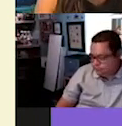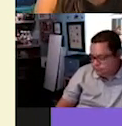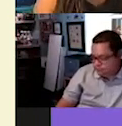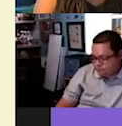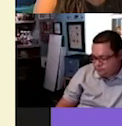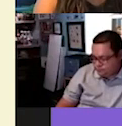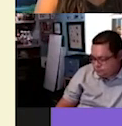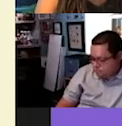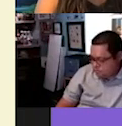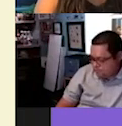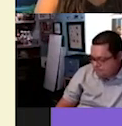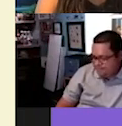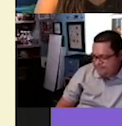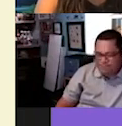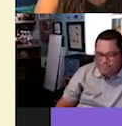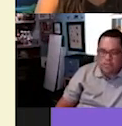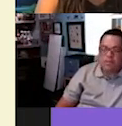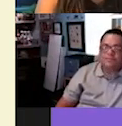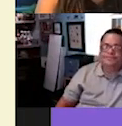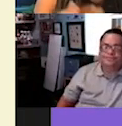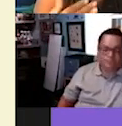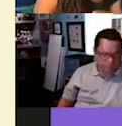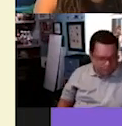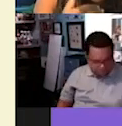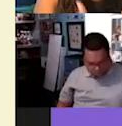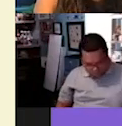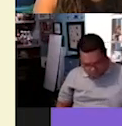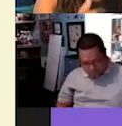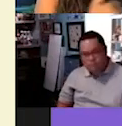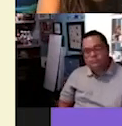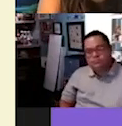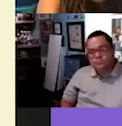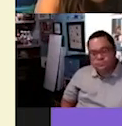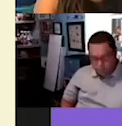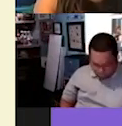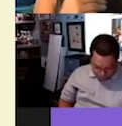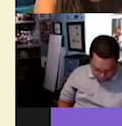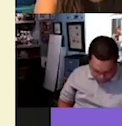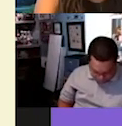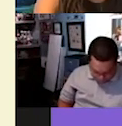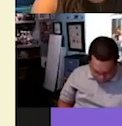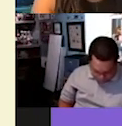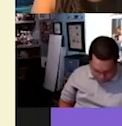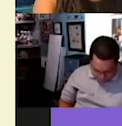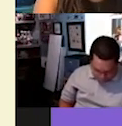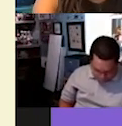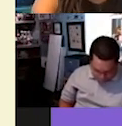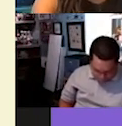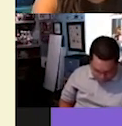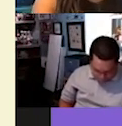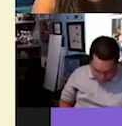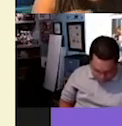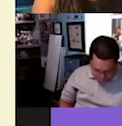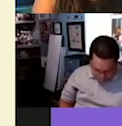recently found this other author, Ugarte. So I'm always looking to see, okay, what are the Caribbean scholars saying? What are African scholars? What are Latin